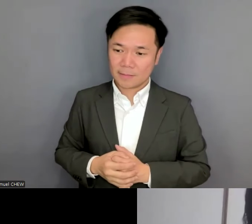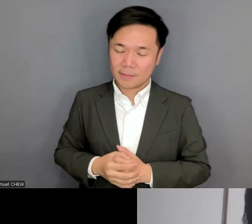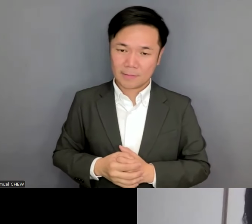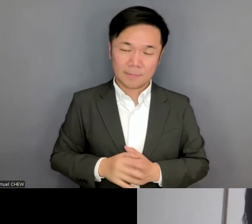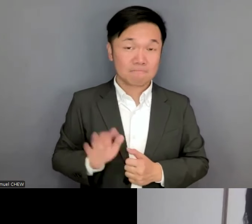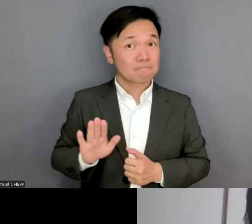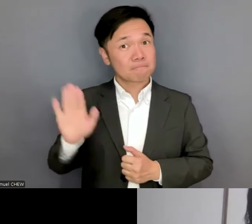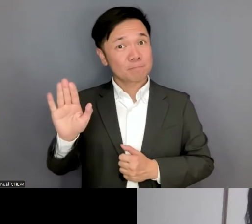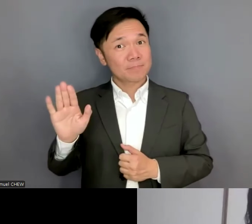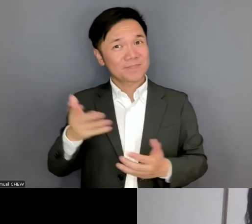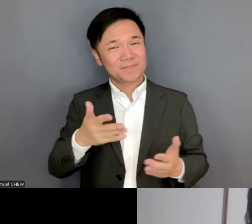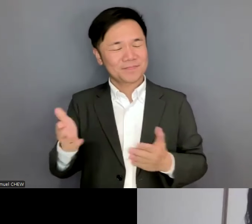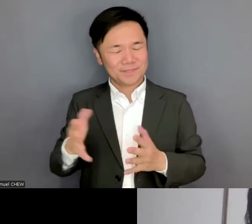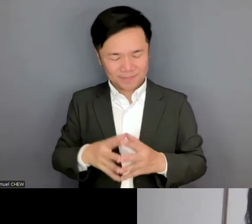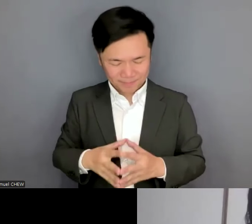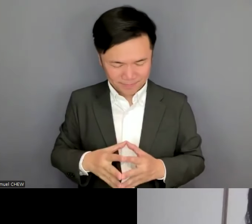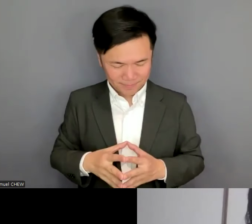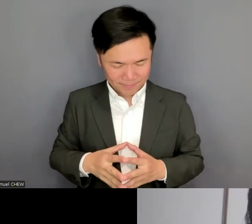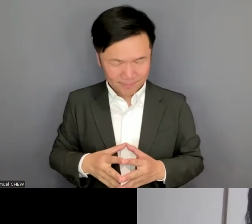Okay, good evening.